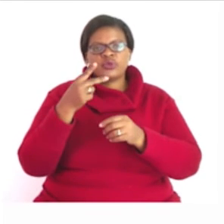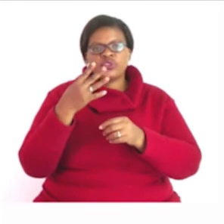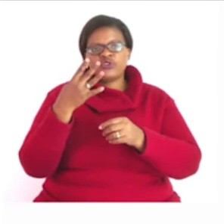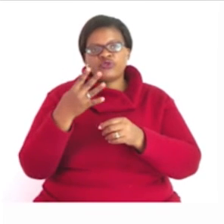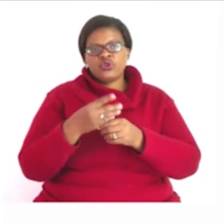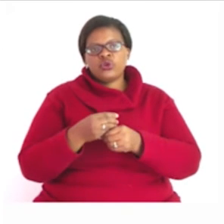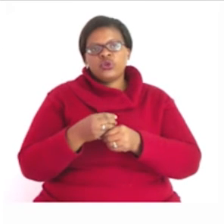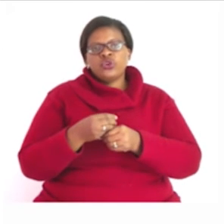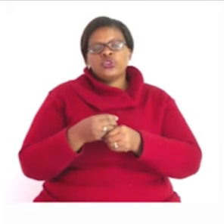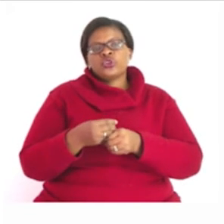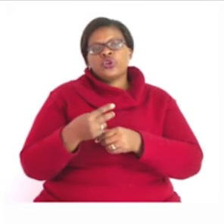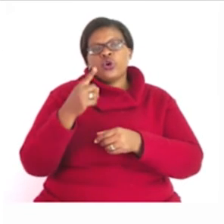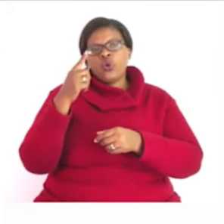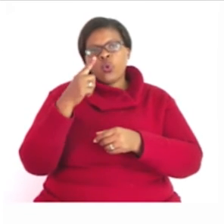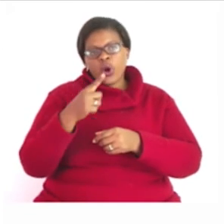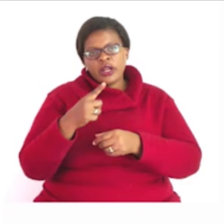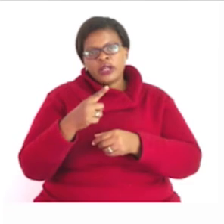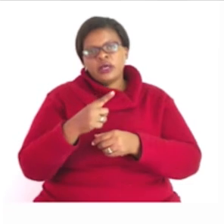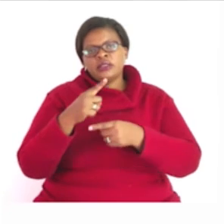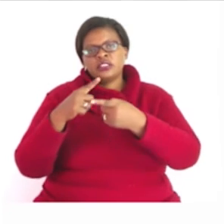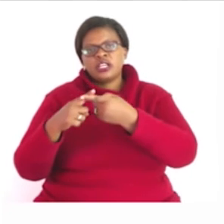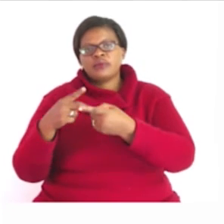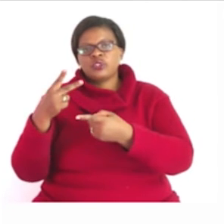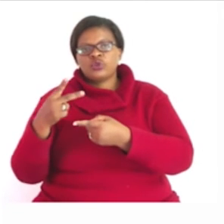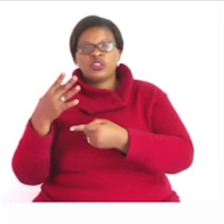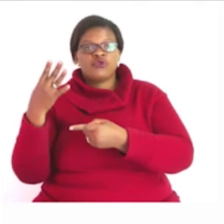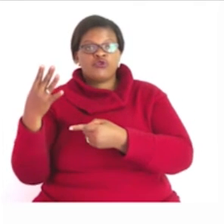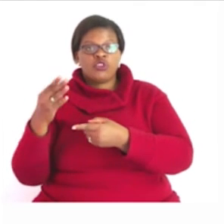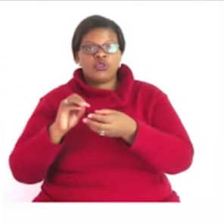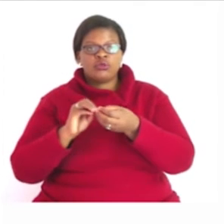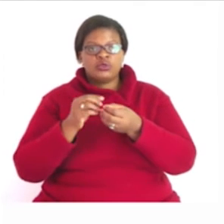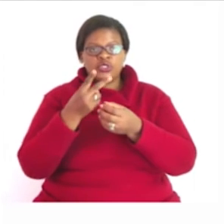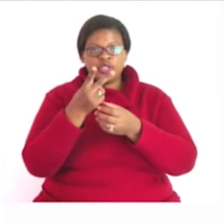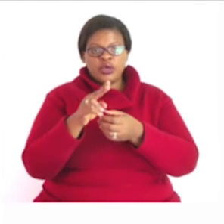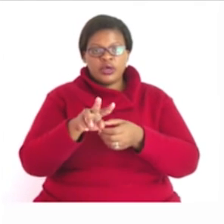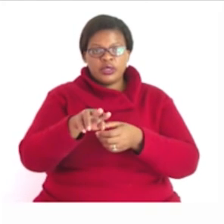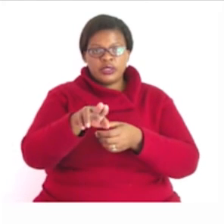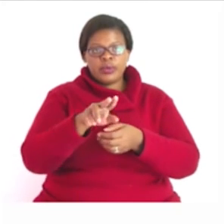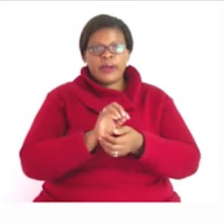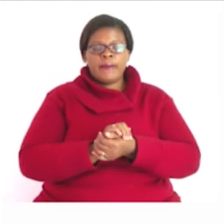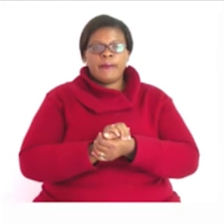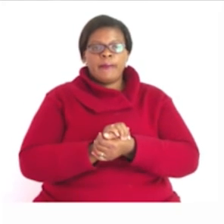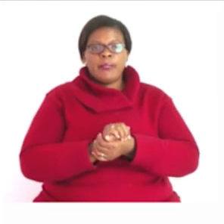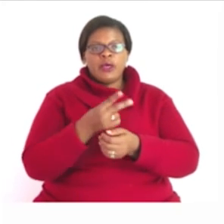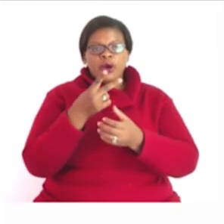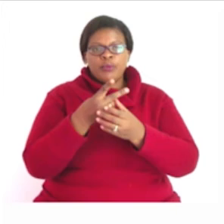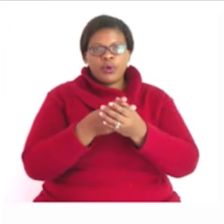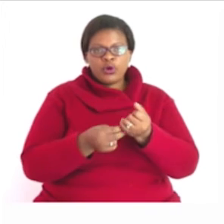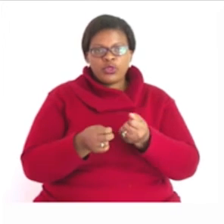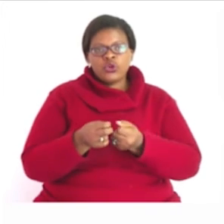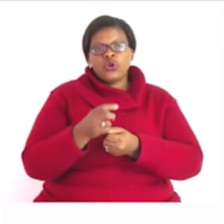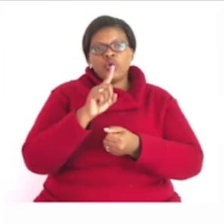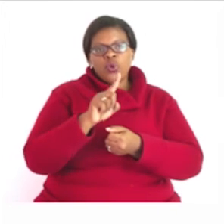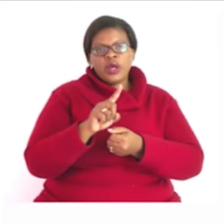1 and 24 will be factor pairs. You'll also notice that both of them, which is 1 and